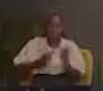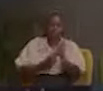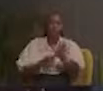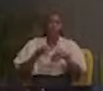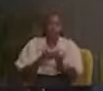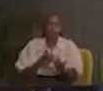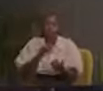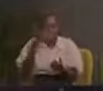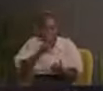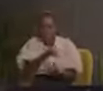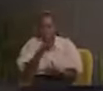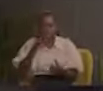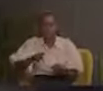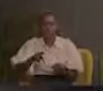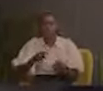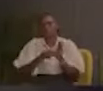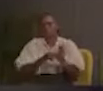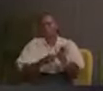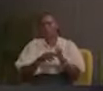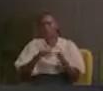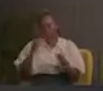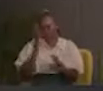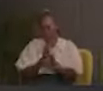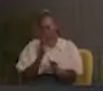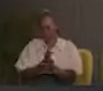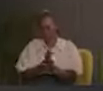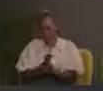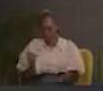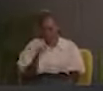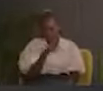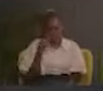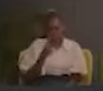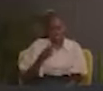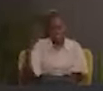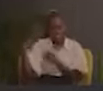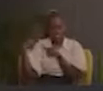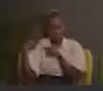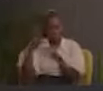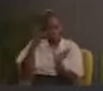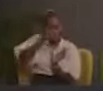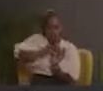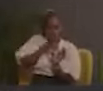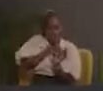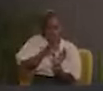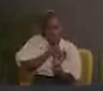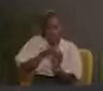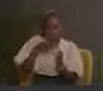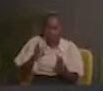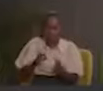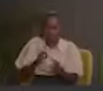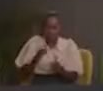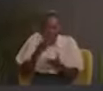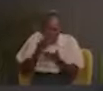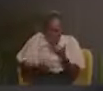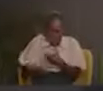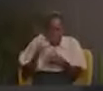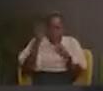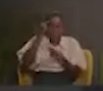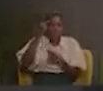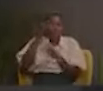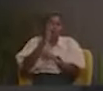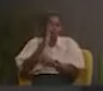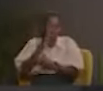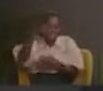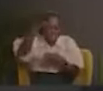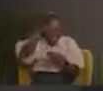faith. We see the responsibility component of birthing the purposes of God in and through